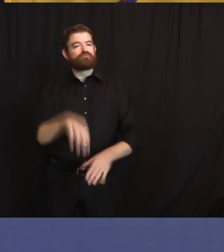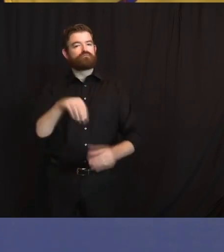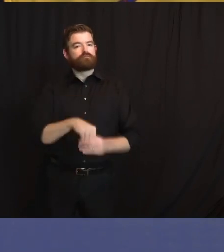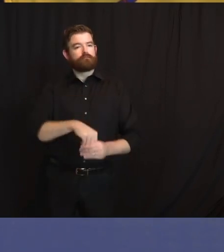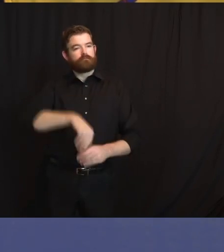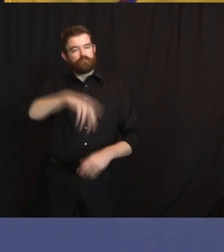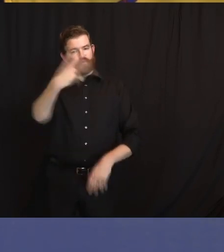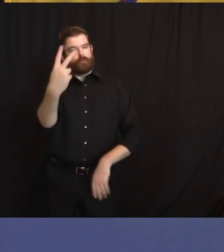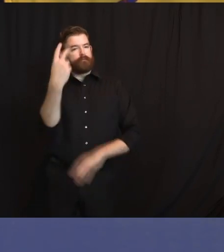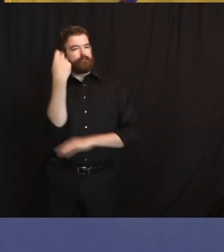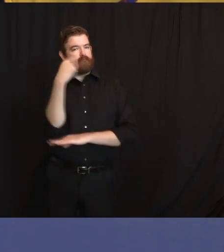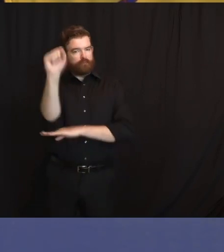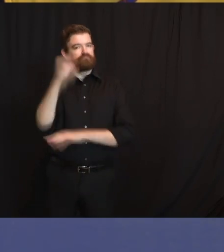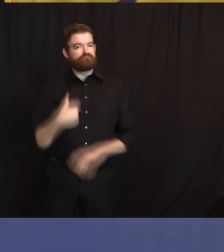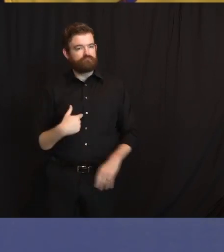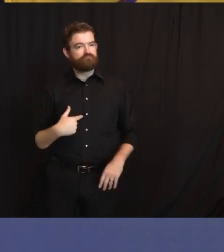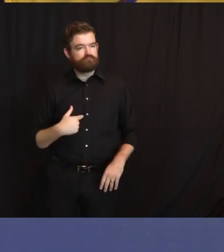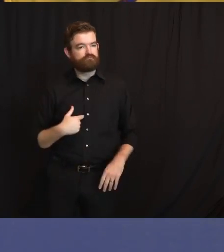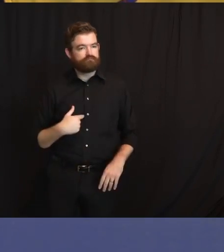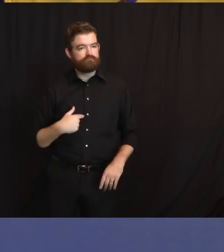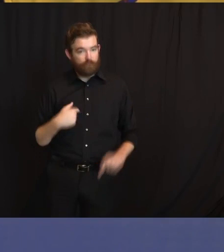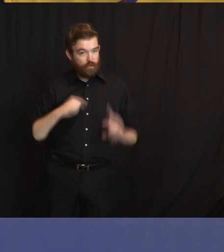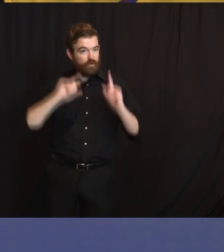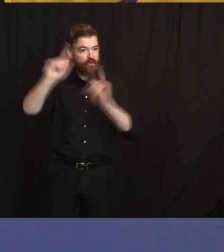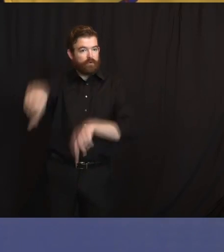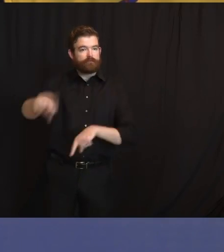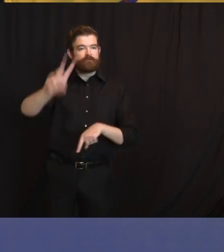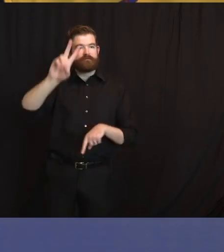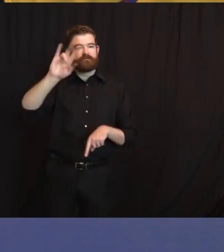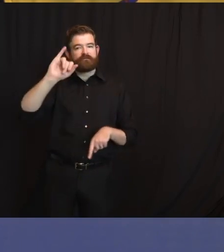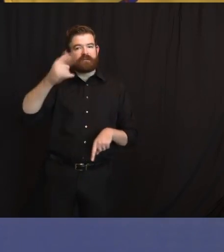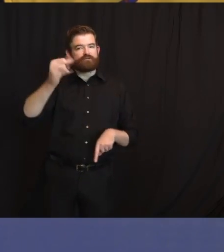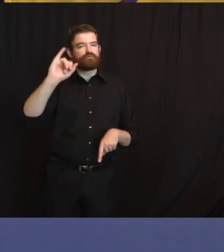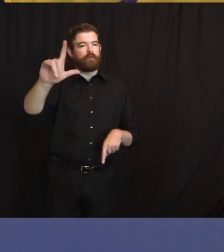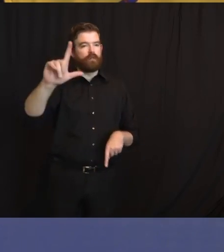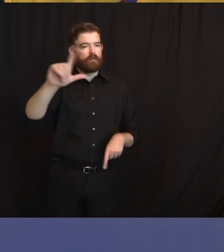and attended the vigil in Westfield.